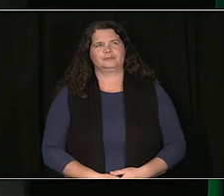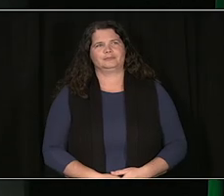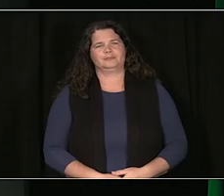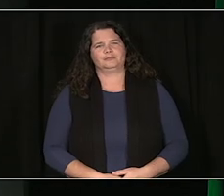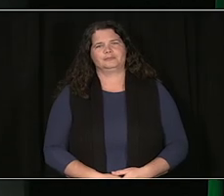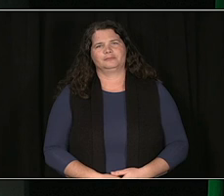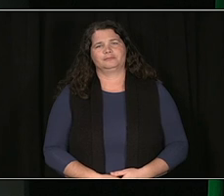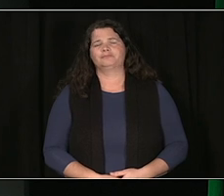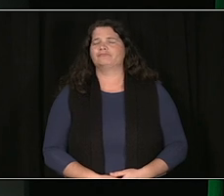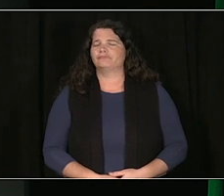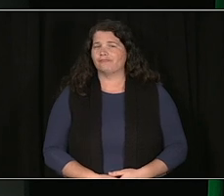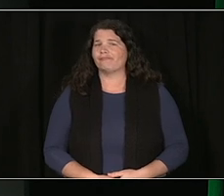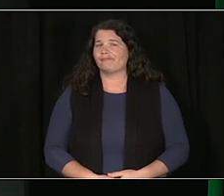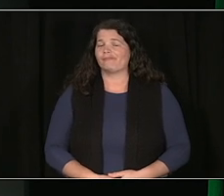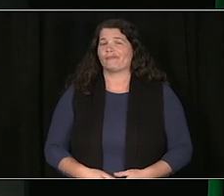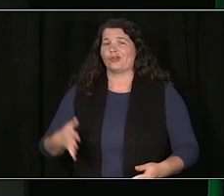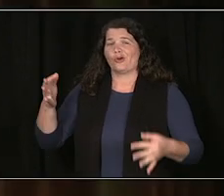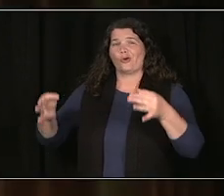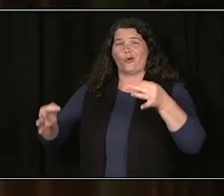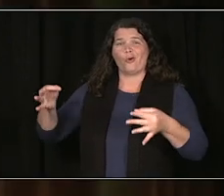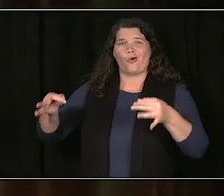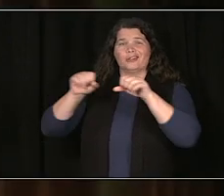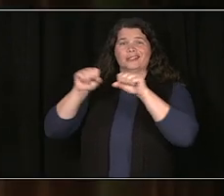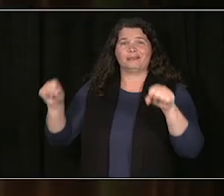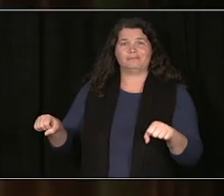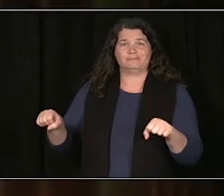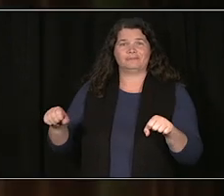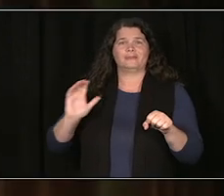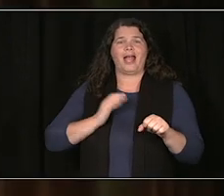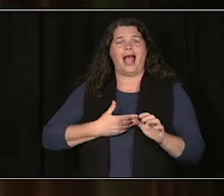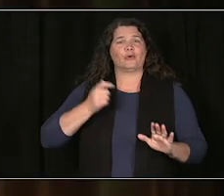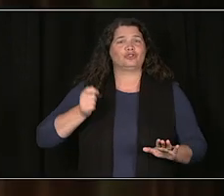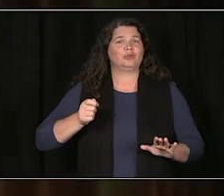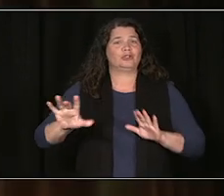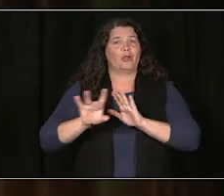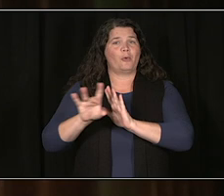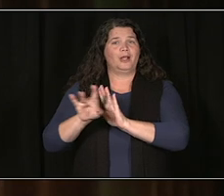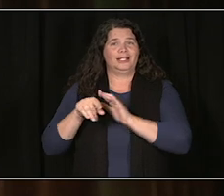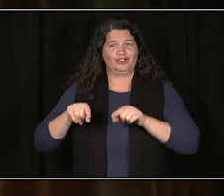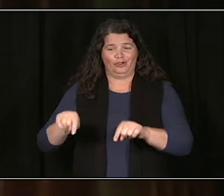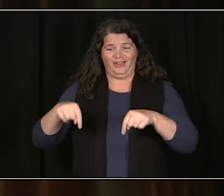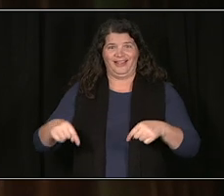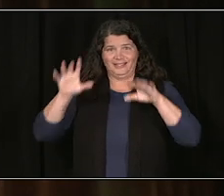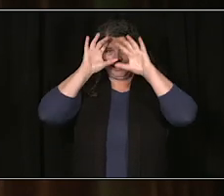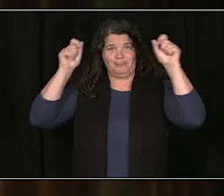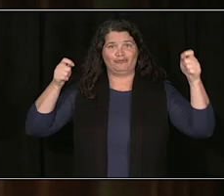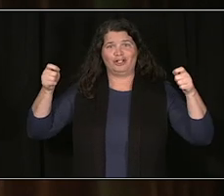The court system. Our judicial appointees are the most diverse of any